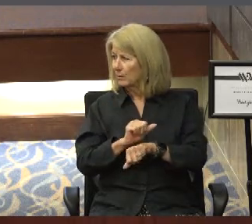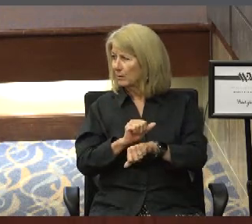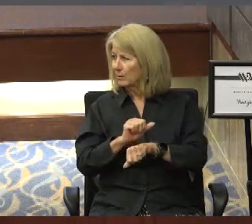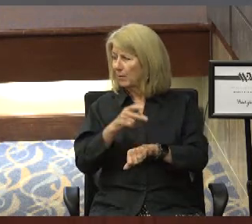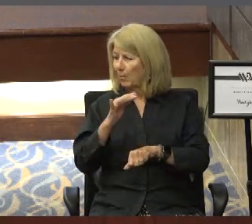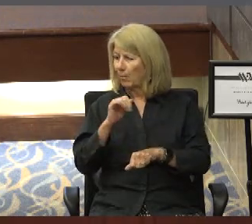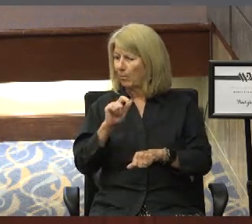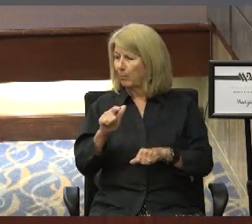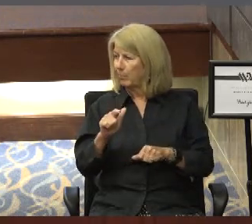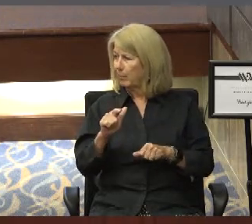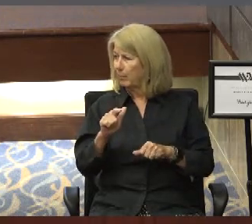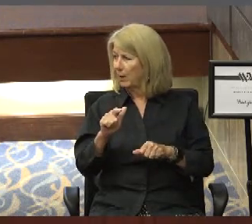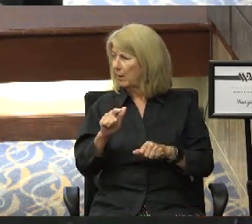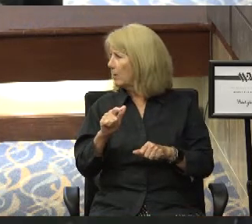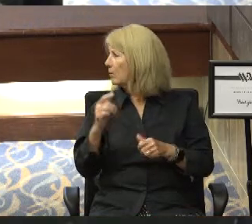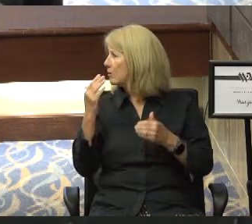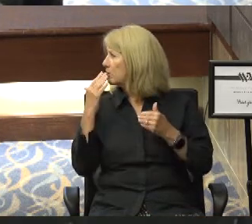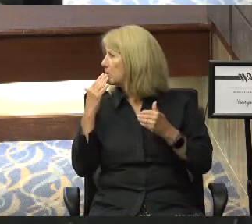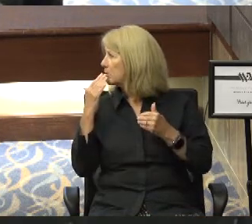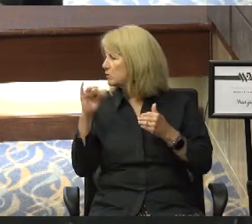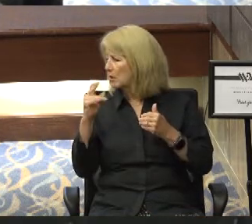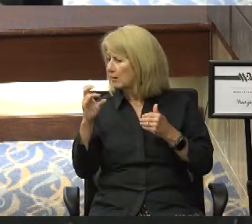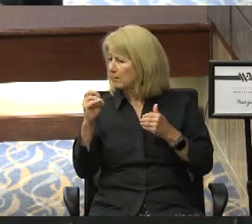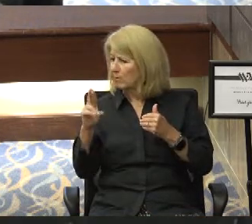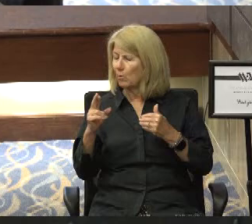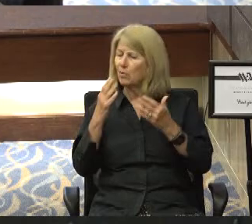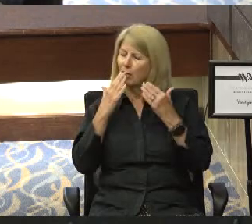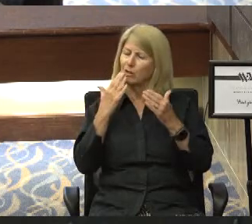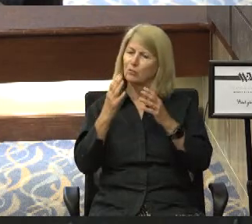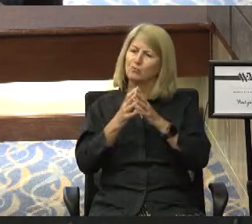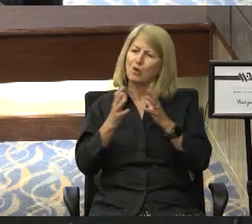Paul, Jennifer, thanks so much. Appreciate it.